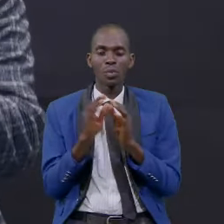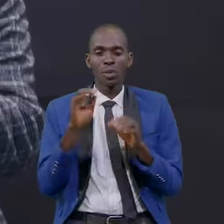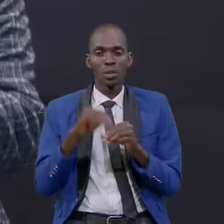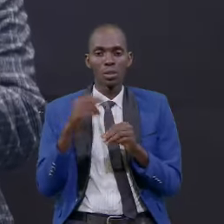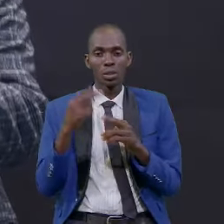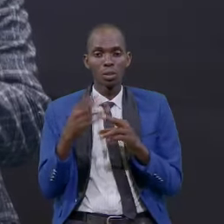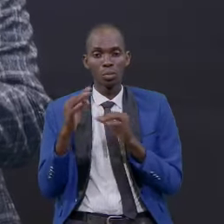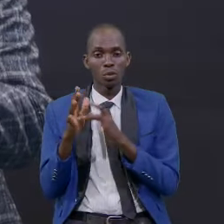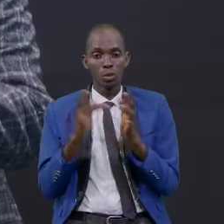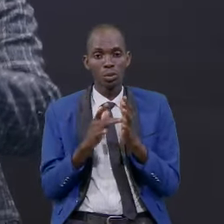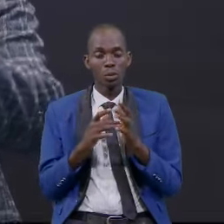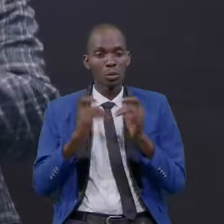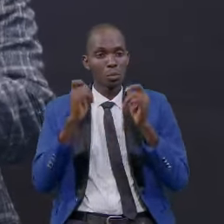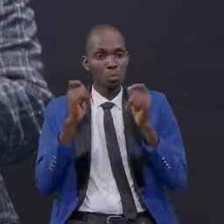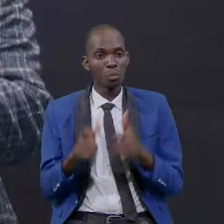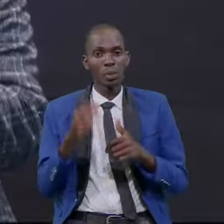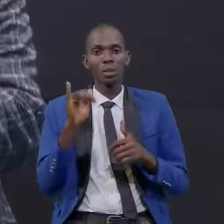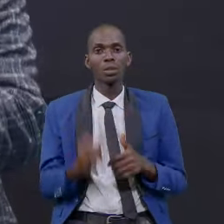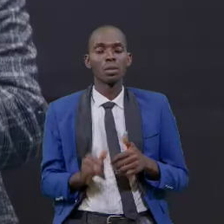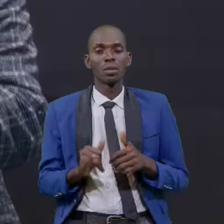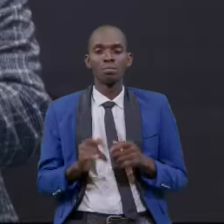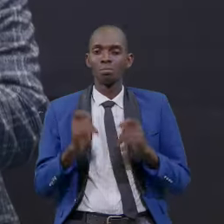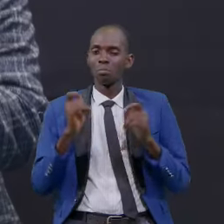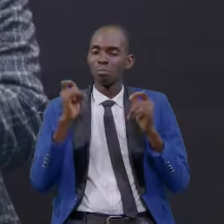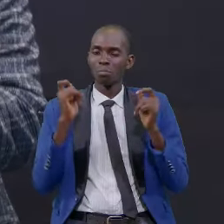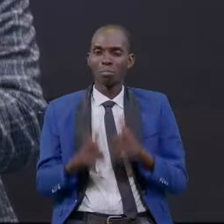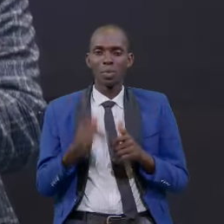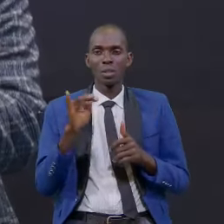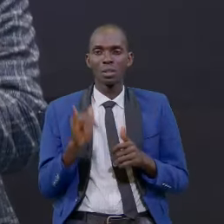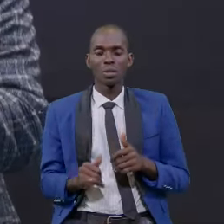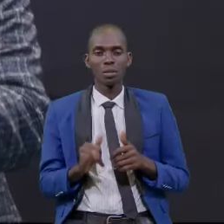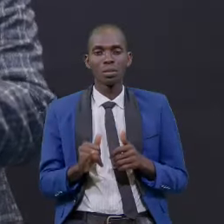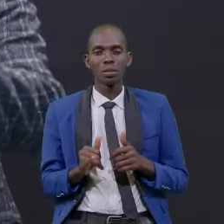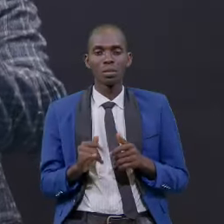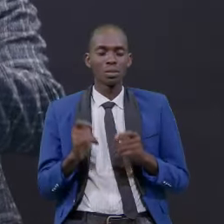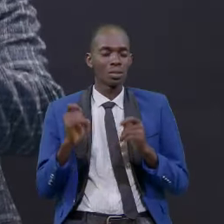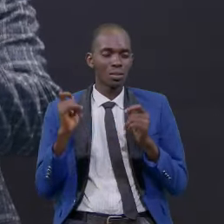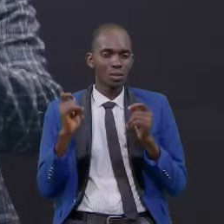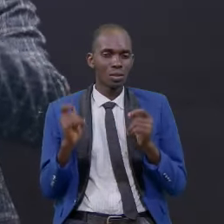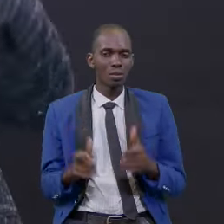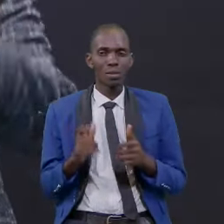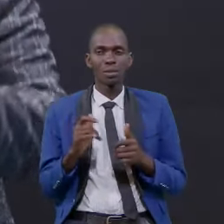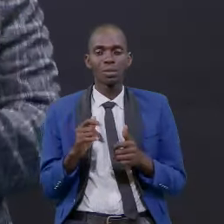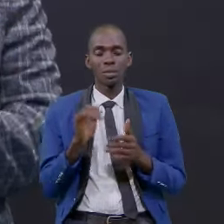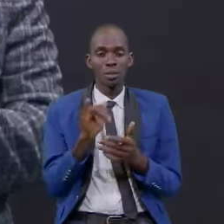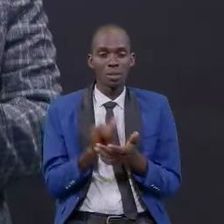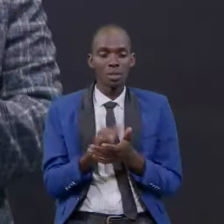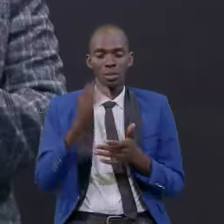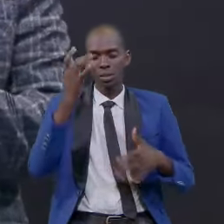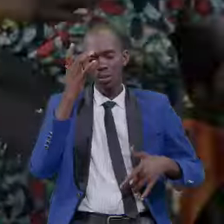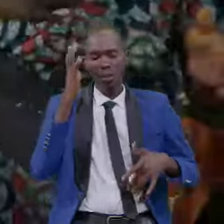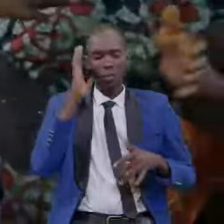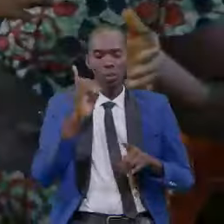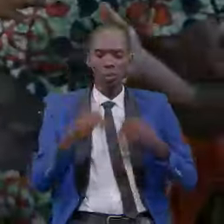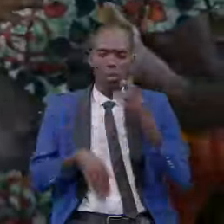immediately, straightway, instantaneously, Sickness will get away from you.